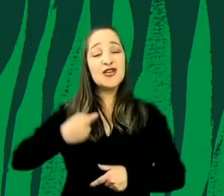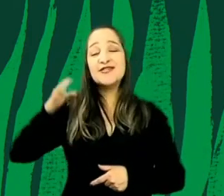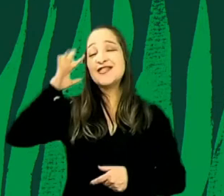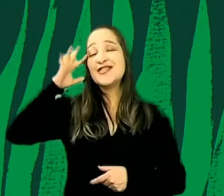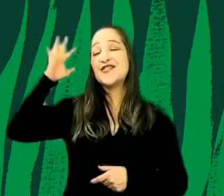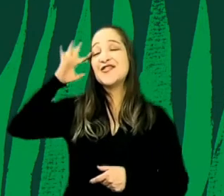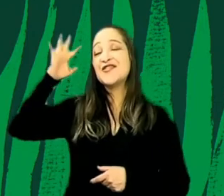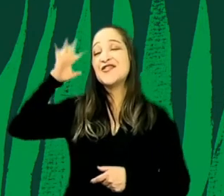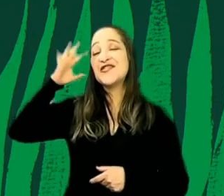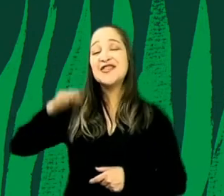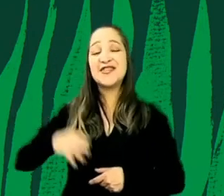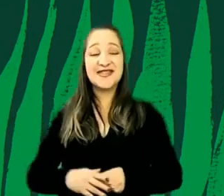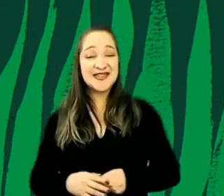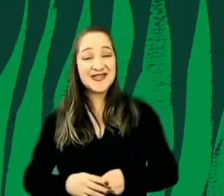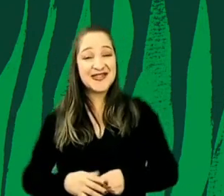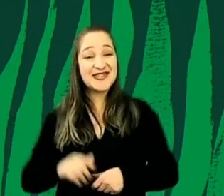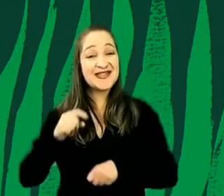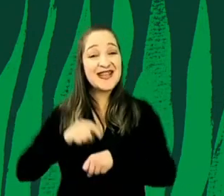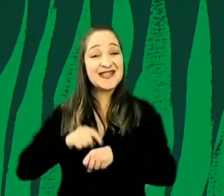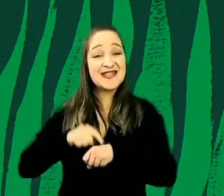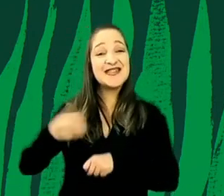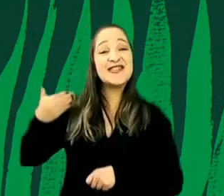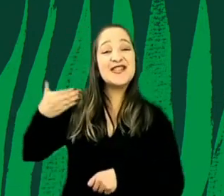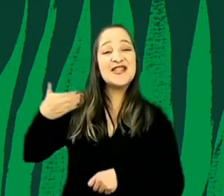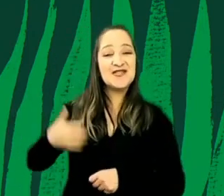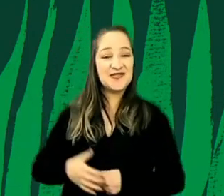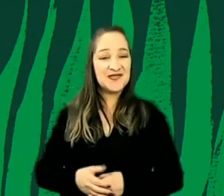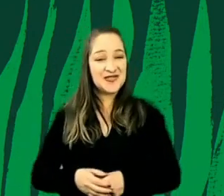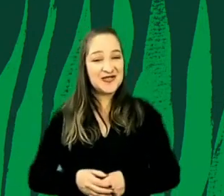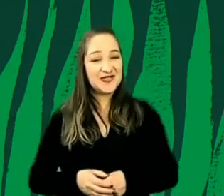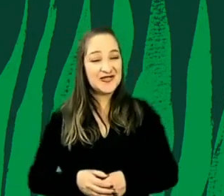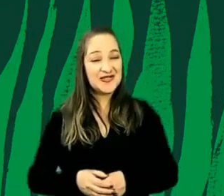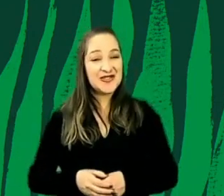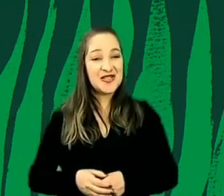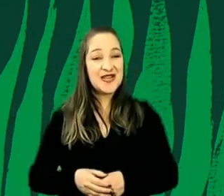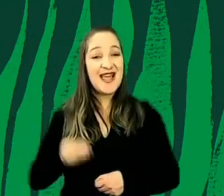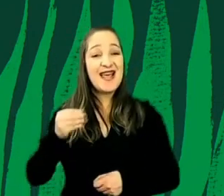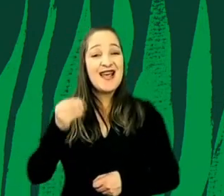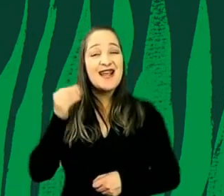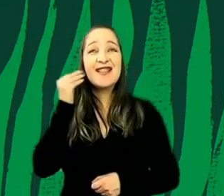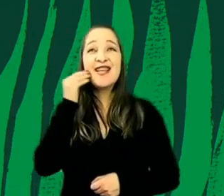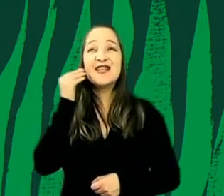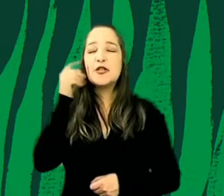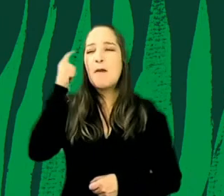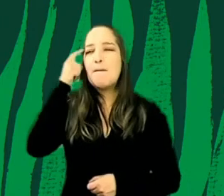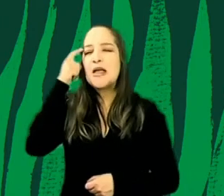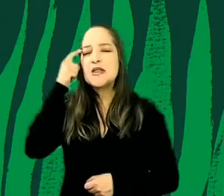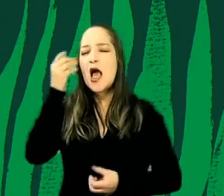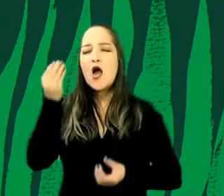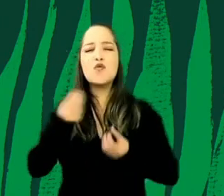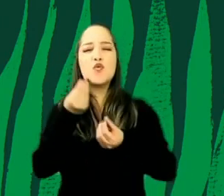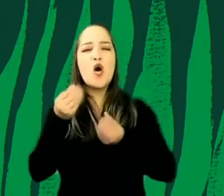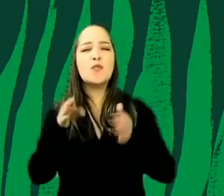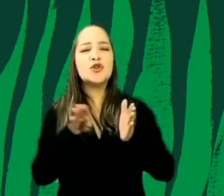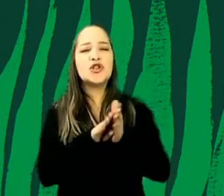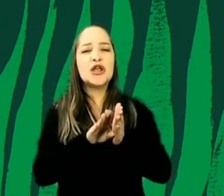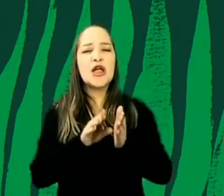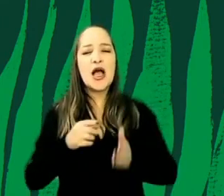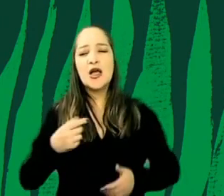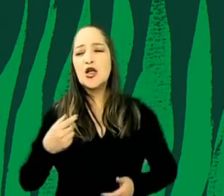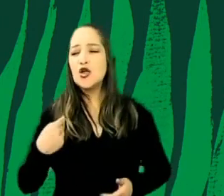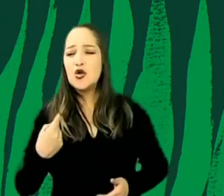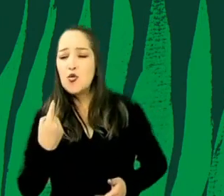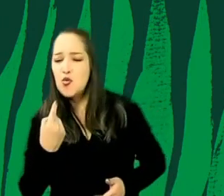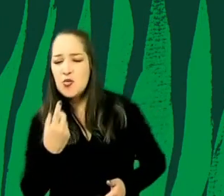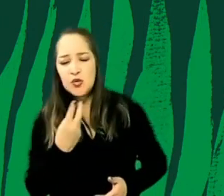to imagine how you could actually accomplish this. That one of us or three of us could be on this coast, and then, you